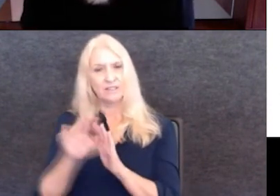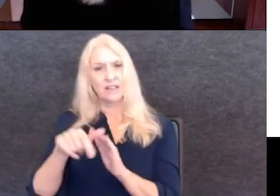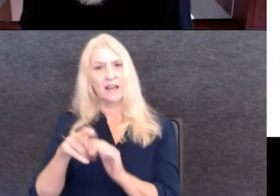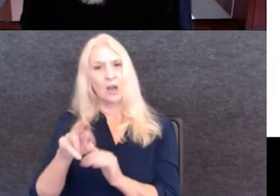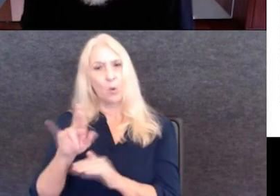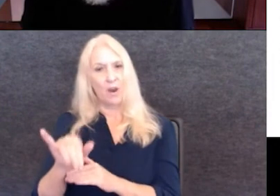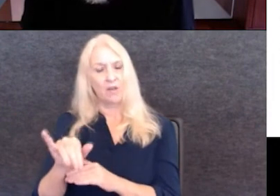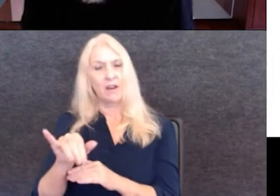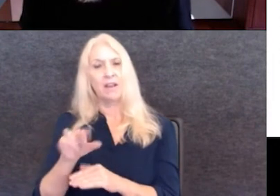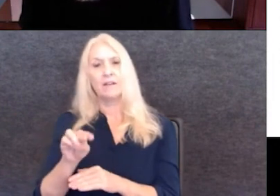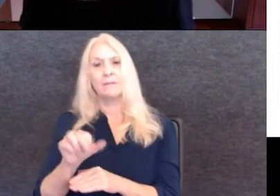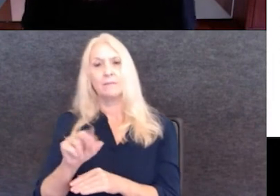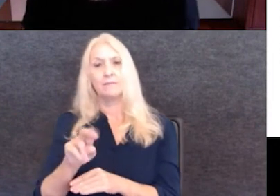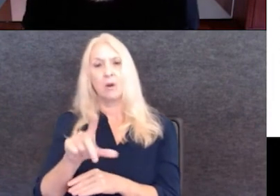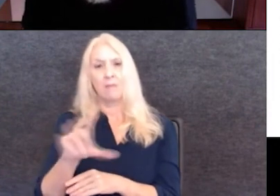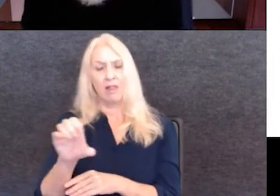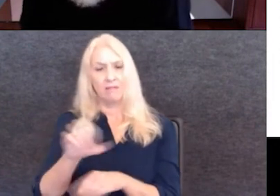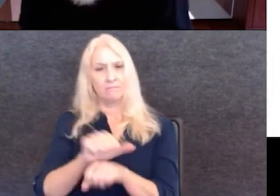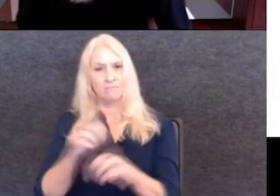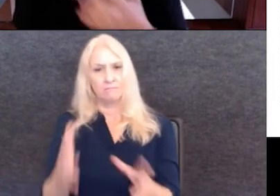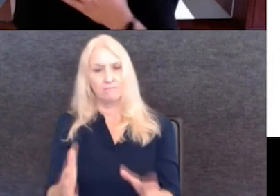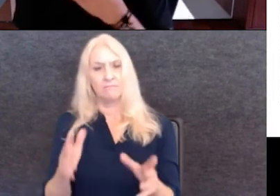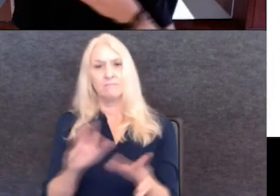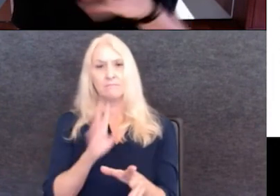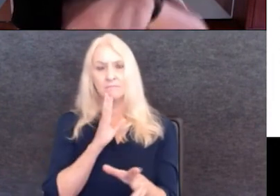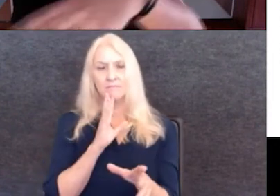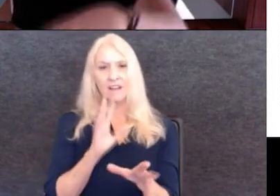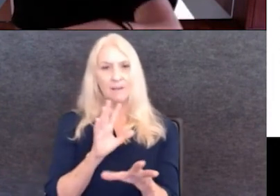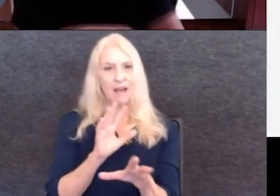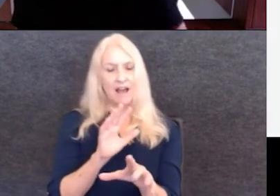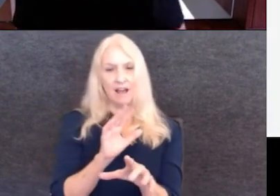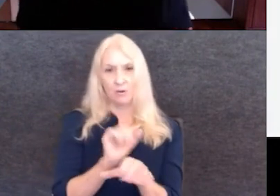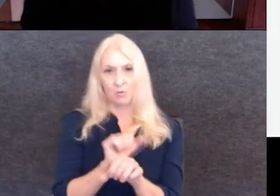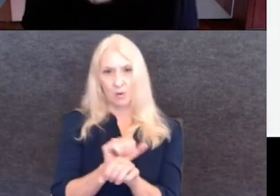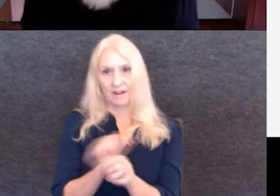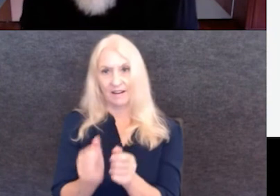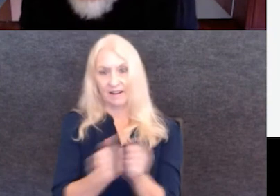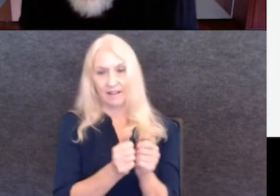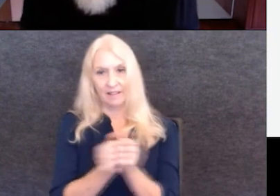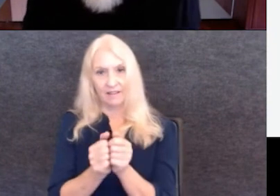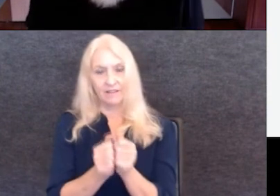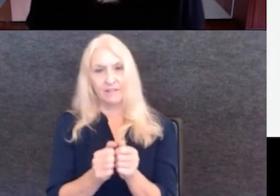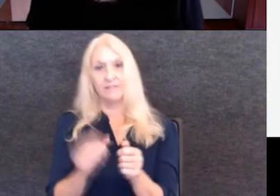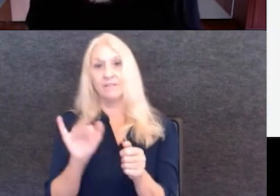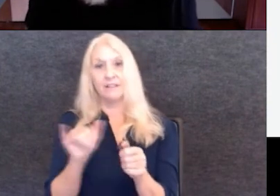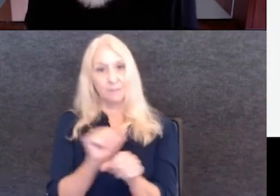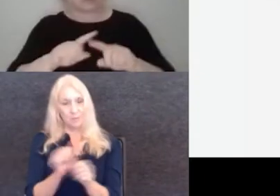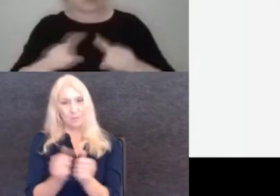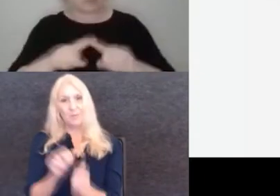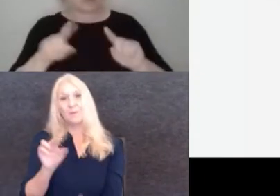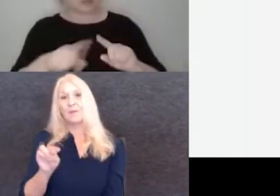And talking about narrative and talking about collaboration, this is with a, like the beginning of a collaboration with a marble company. This is